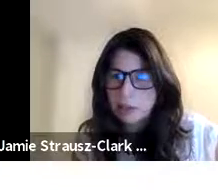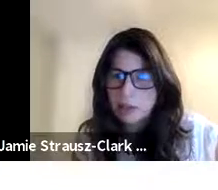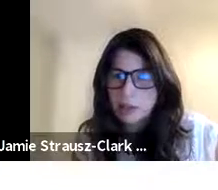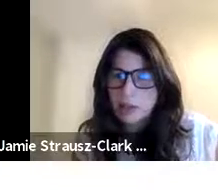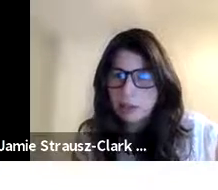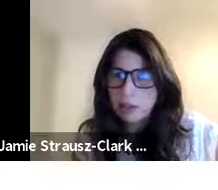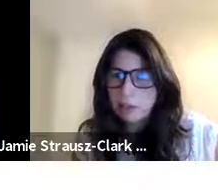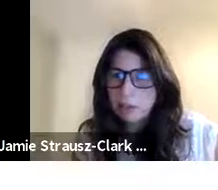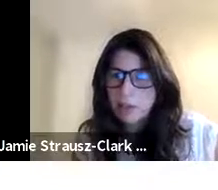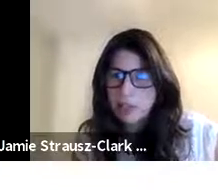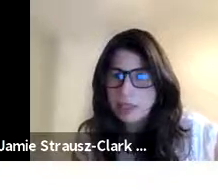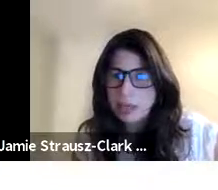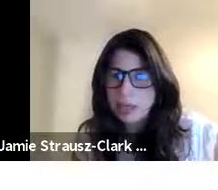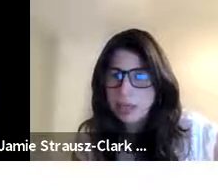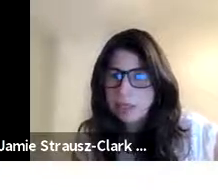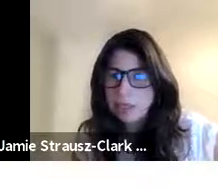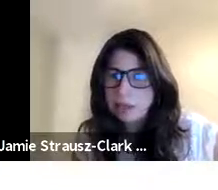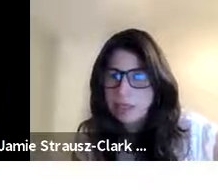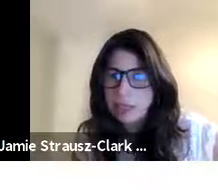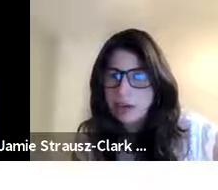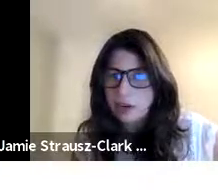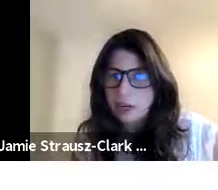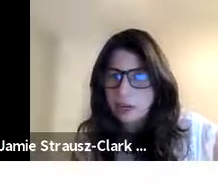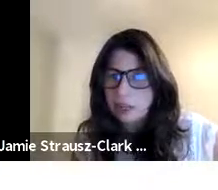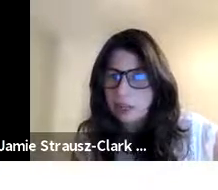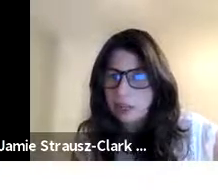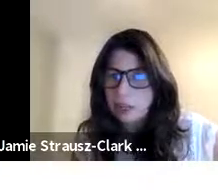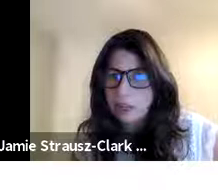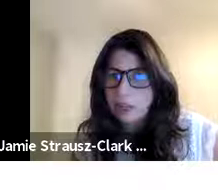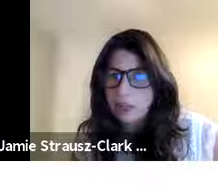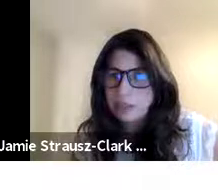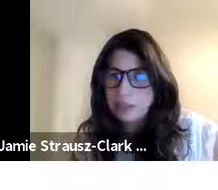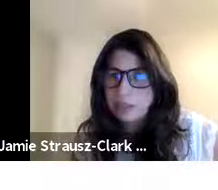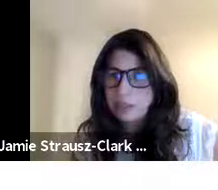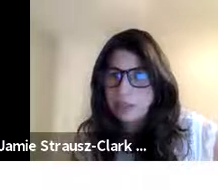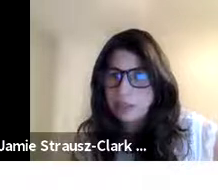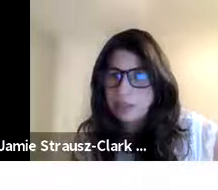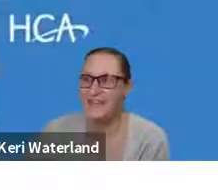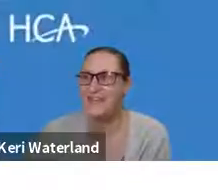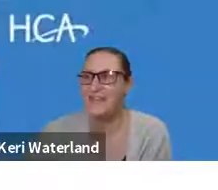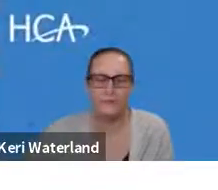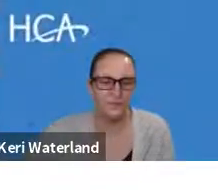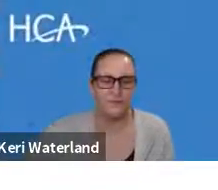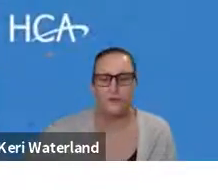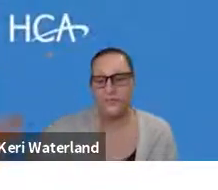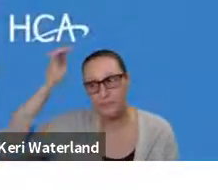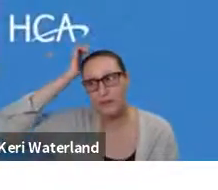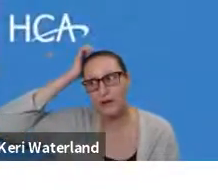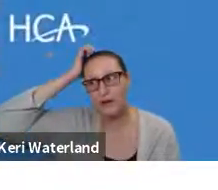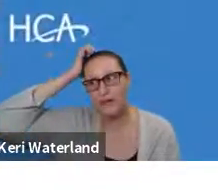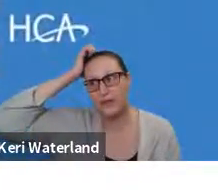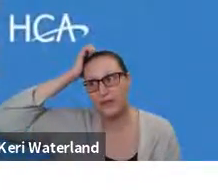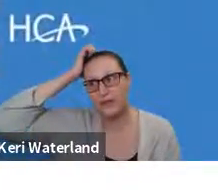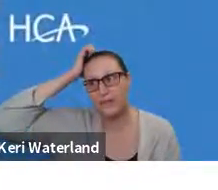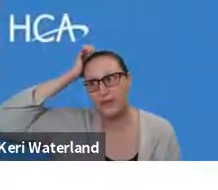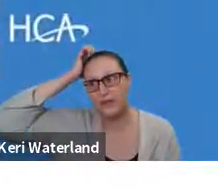wrong. I see a hand from Carrie. Go ahead, Carrie. Thank you. So first,